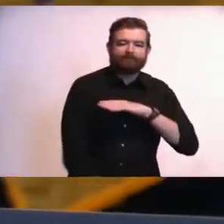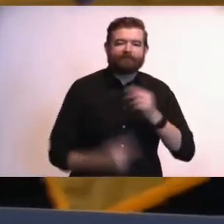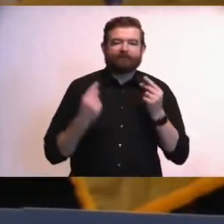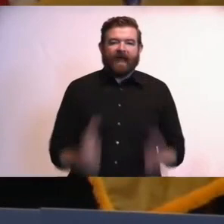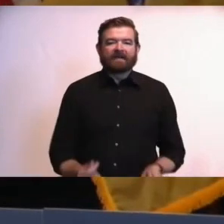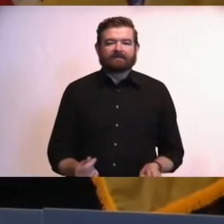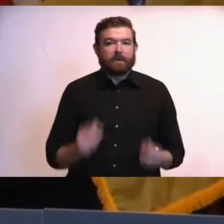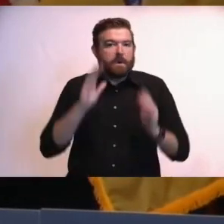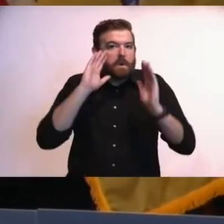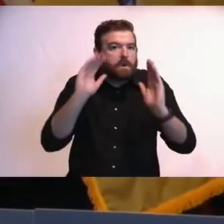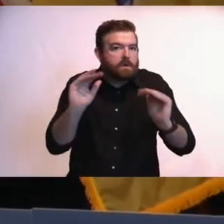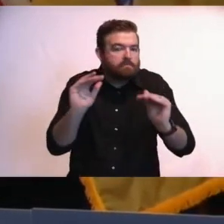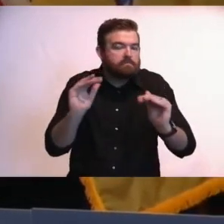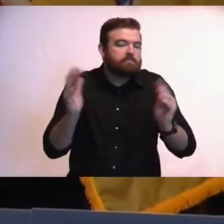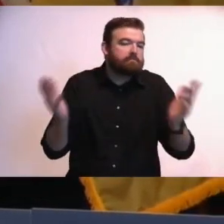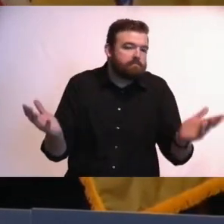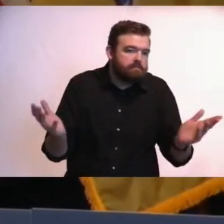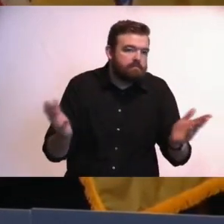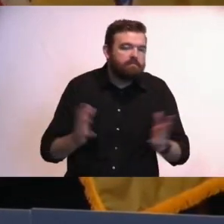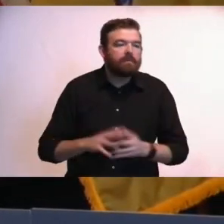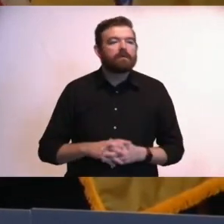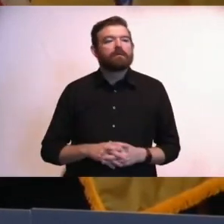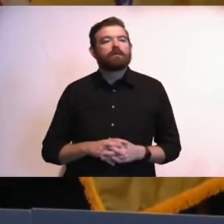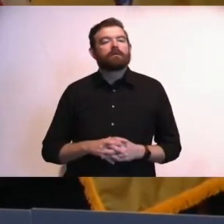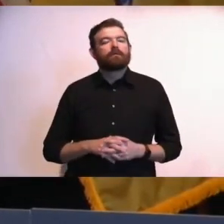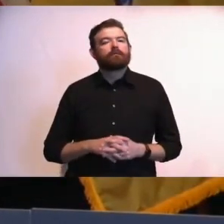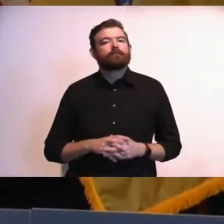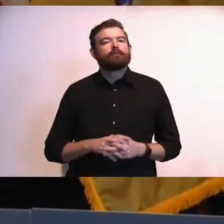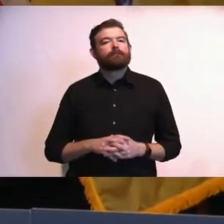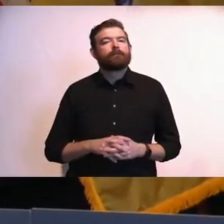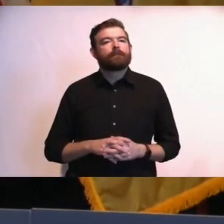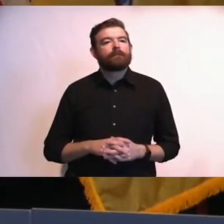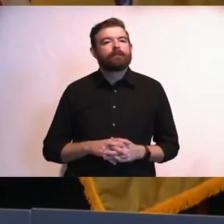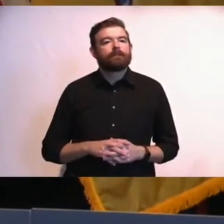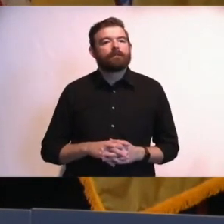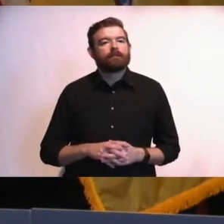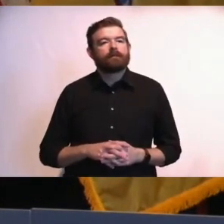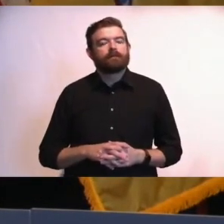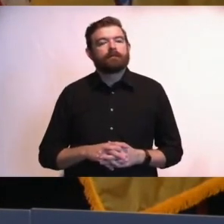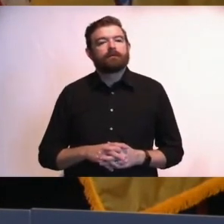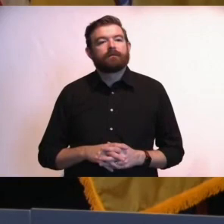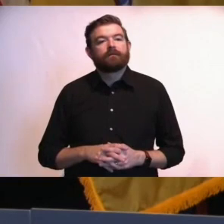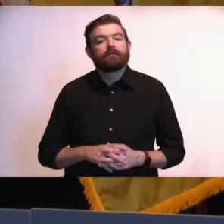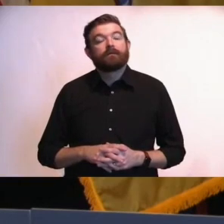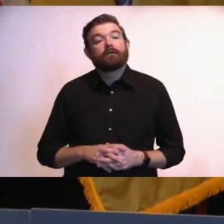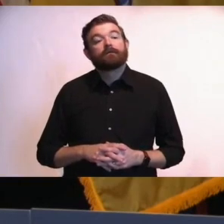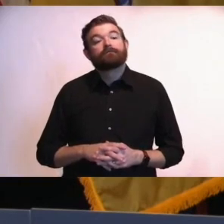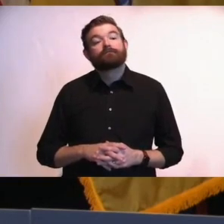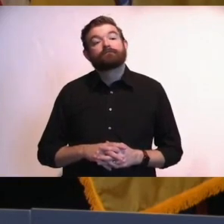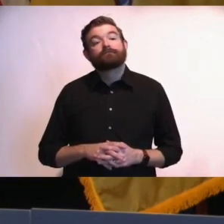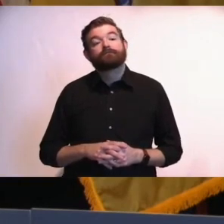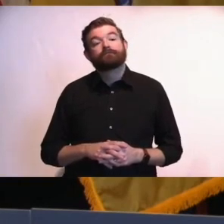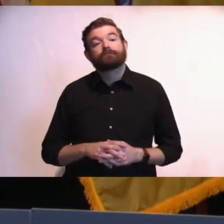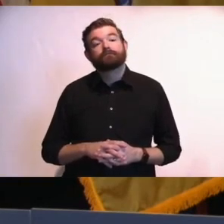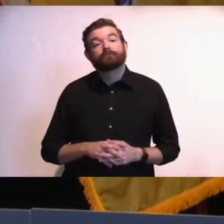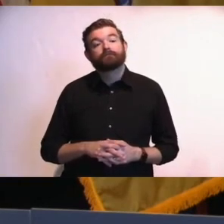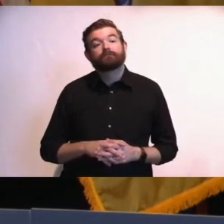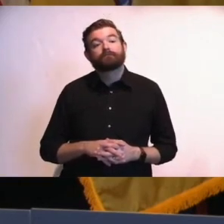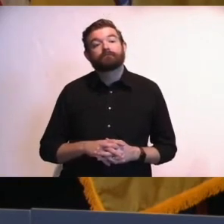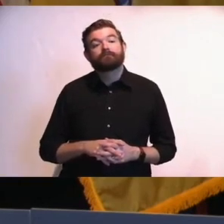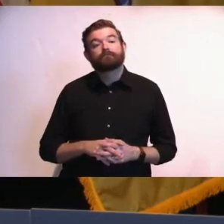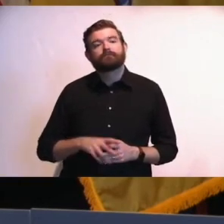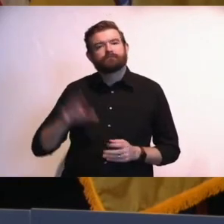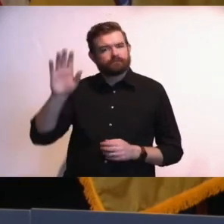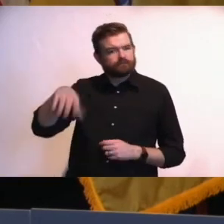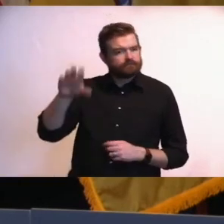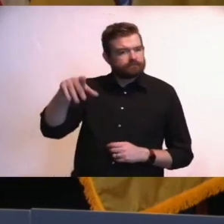did want to add that actually the peaks will also vary based on the region, that, you know, what we see here on the East